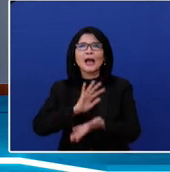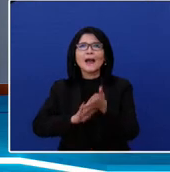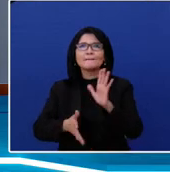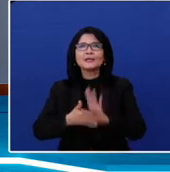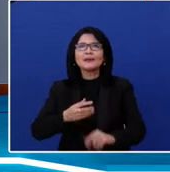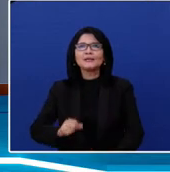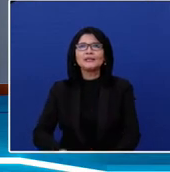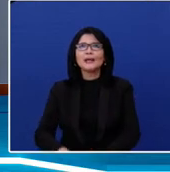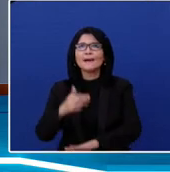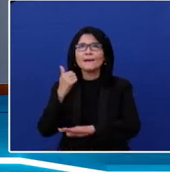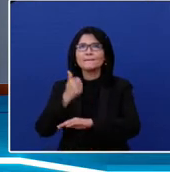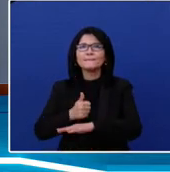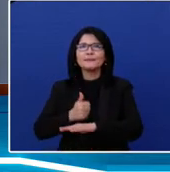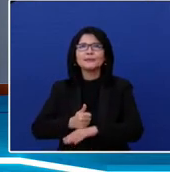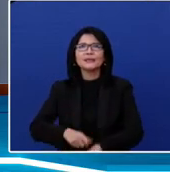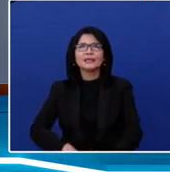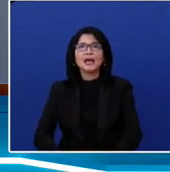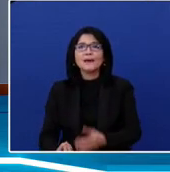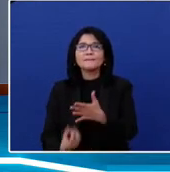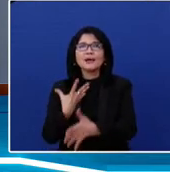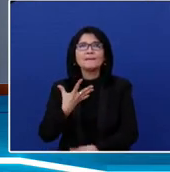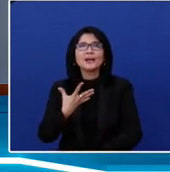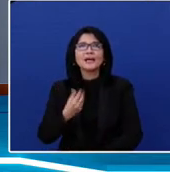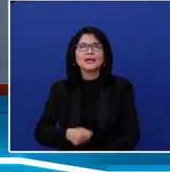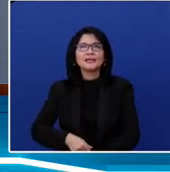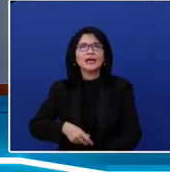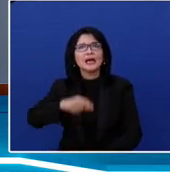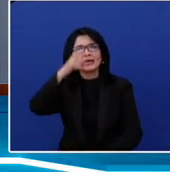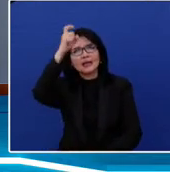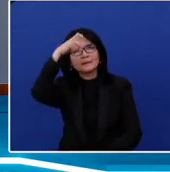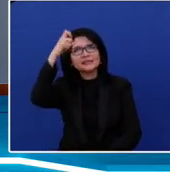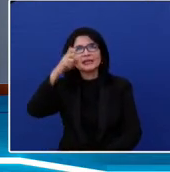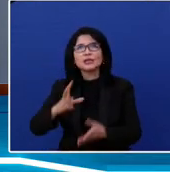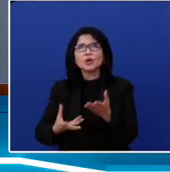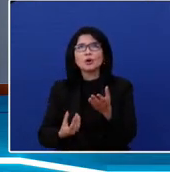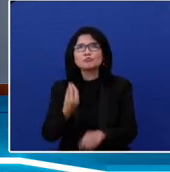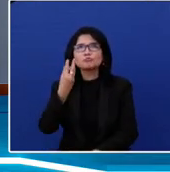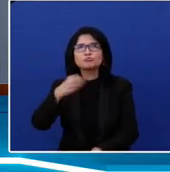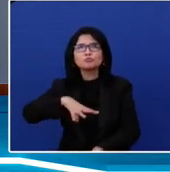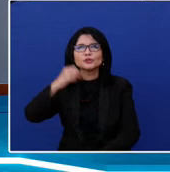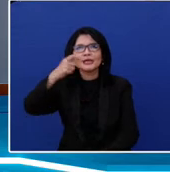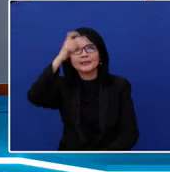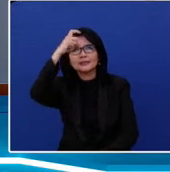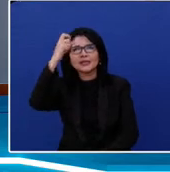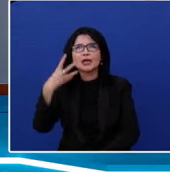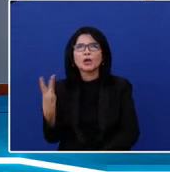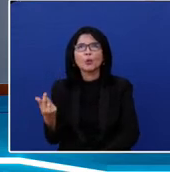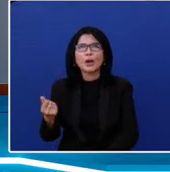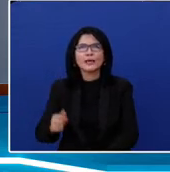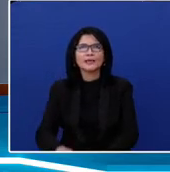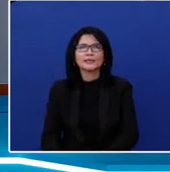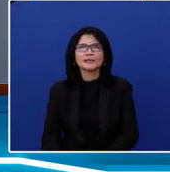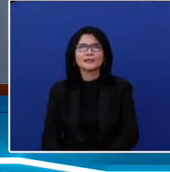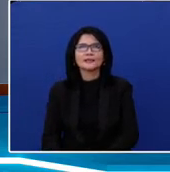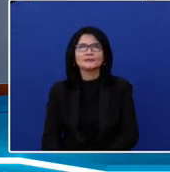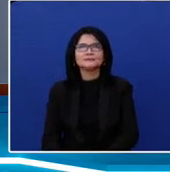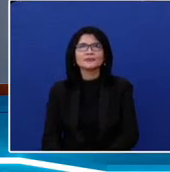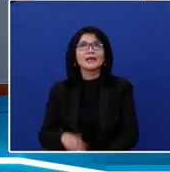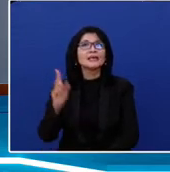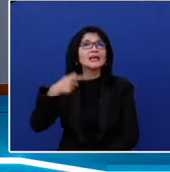financial Sector Fauzi Fauzi agency Ministry of Finance now He's The Finest atas